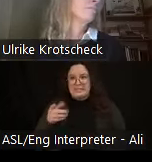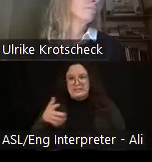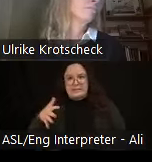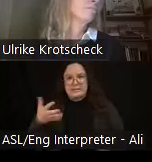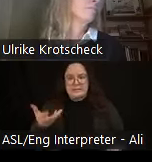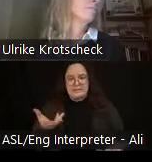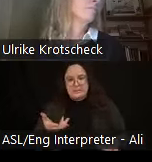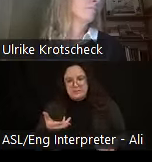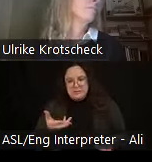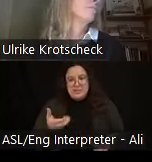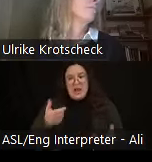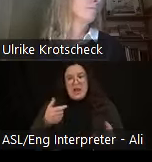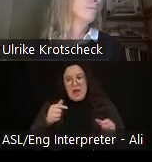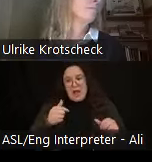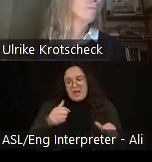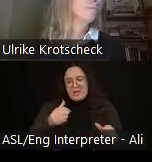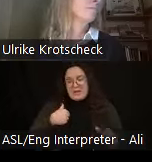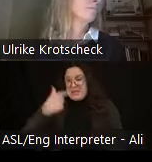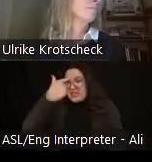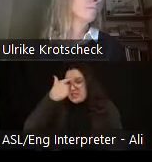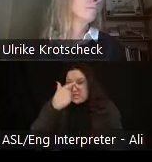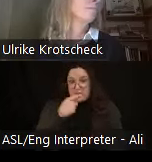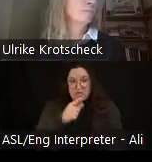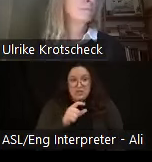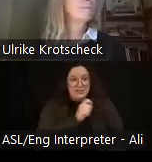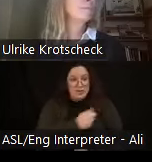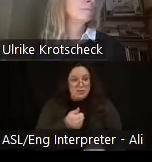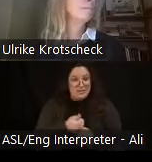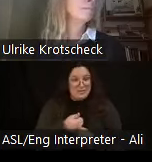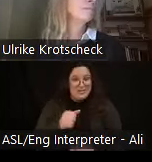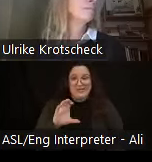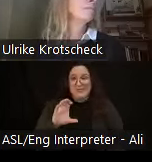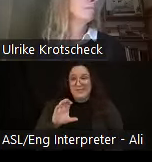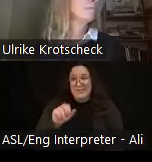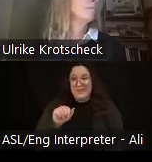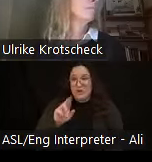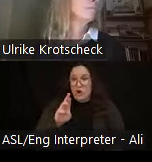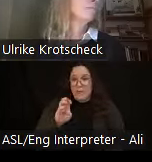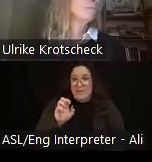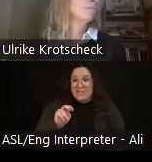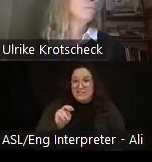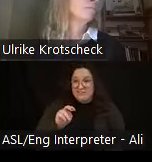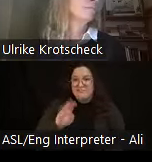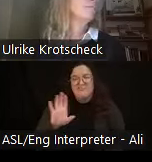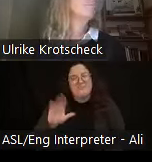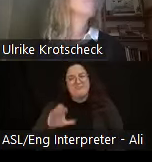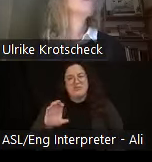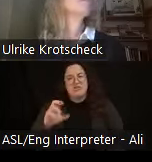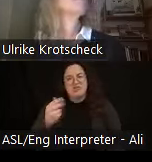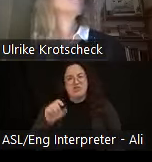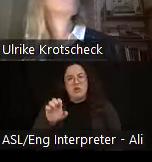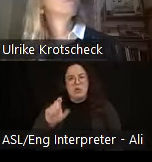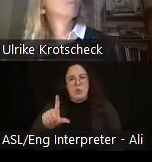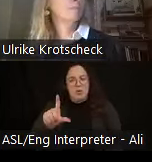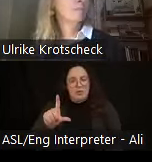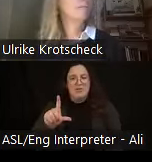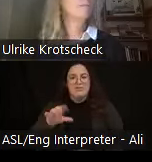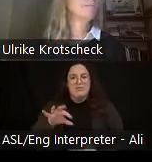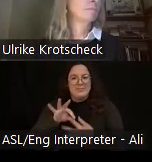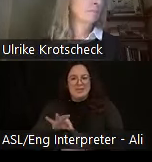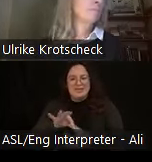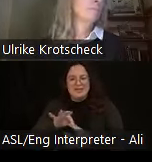tattoo ink might be, which is carbon, a charcoal-based tattoo ink, from the surrounding skin. So